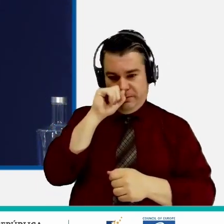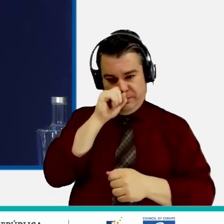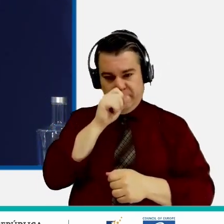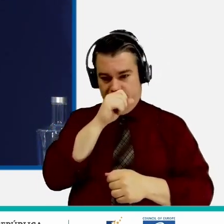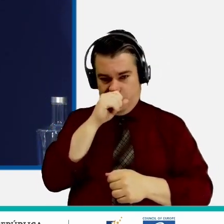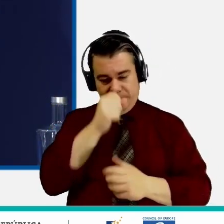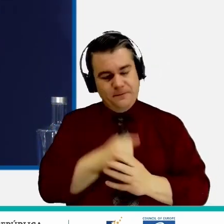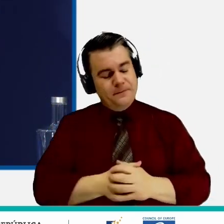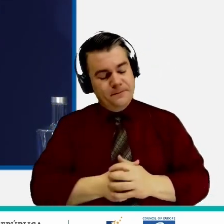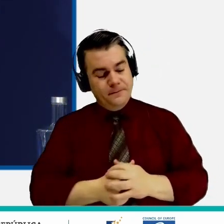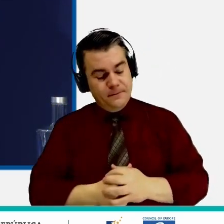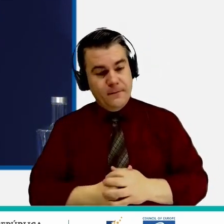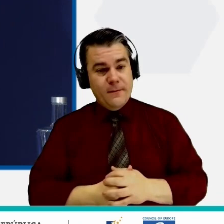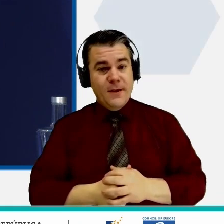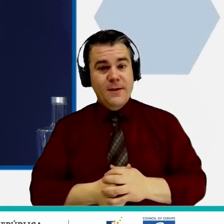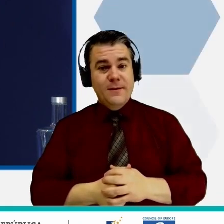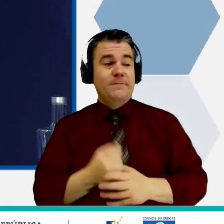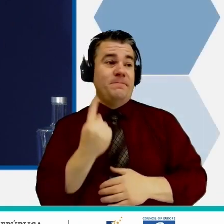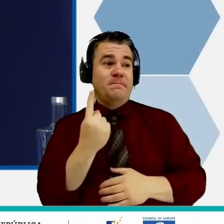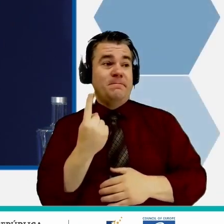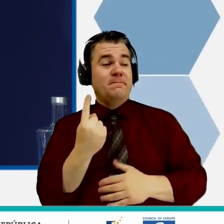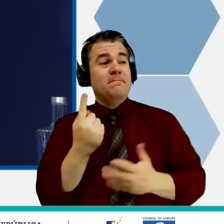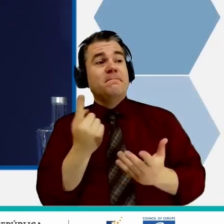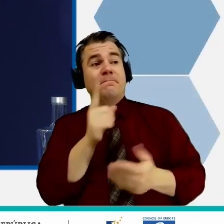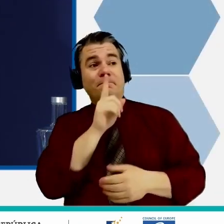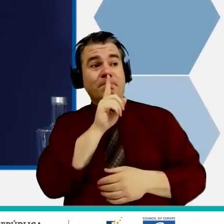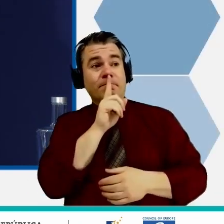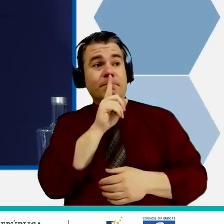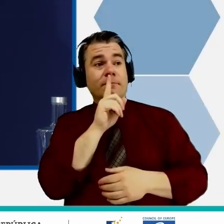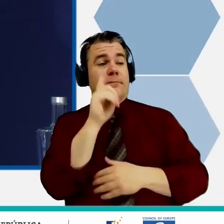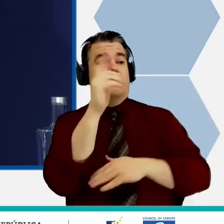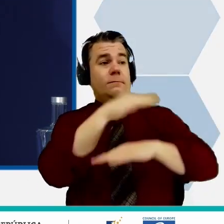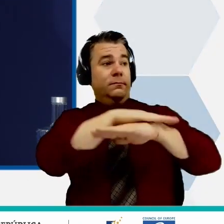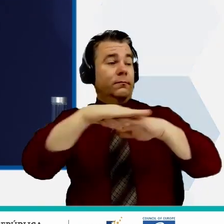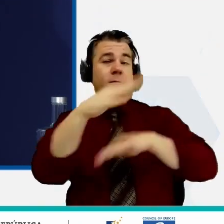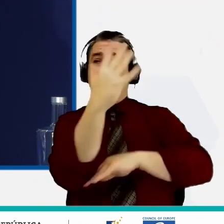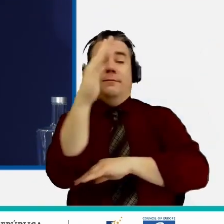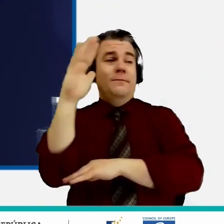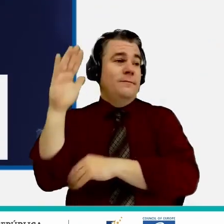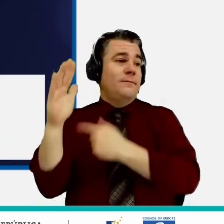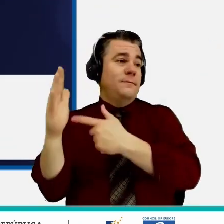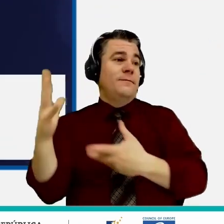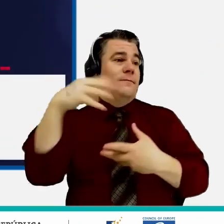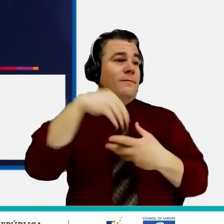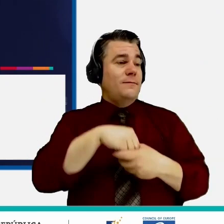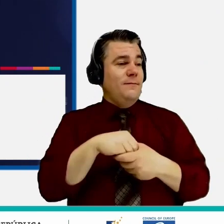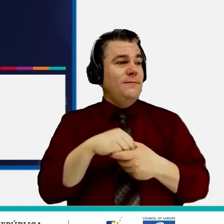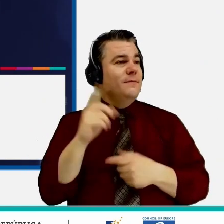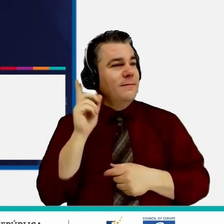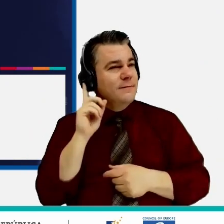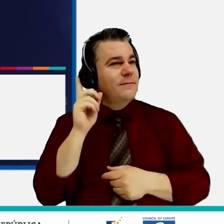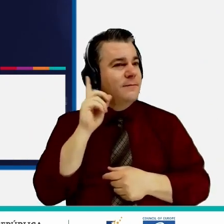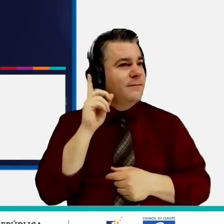Maybe a role that hasn't been mentioned yet is the role of nature. Mm-hmm. In every discussion I had here in the conference so far, this was always coming